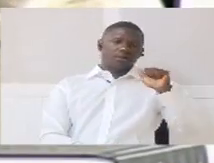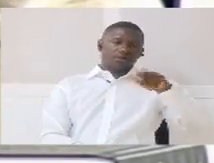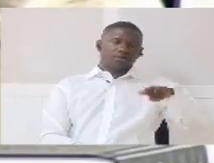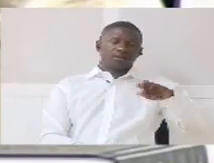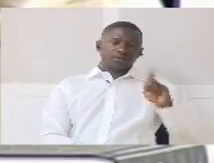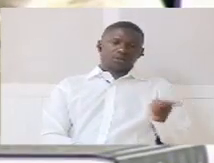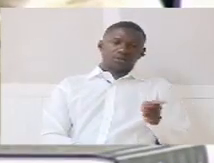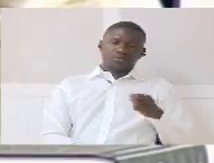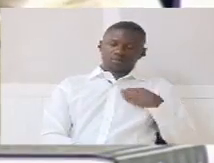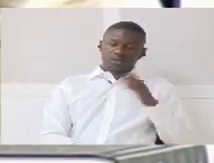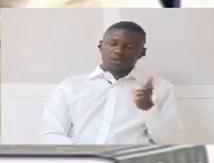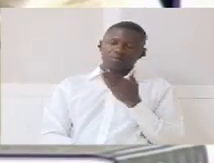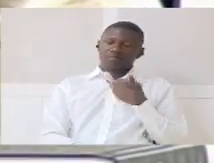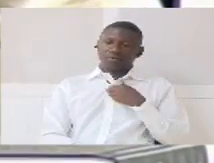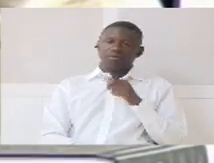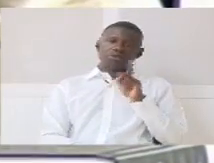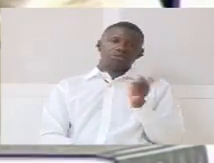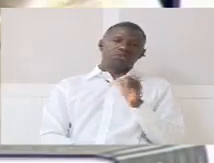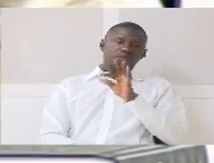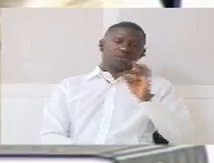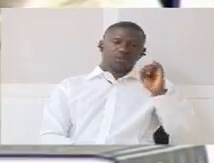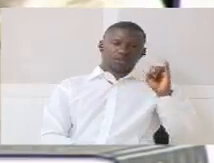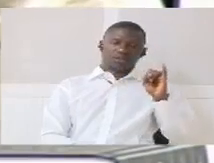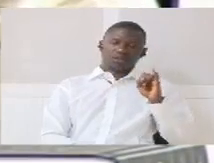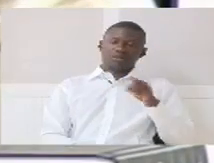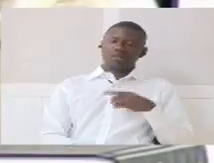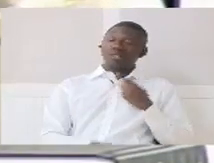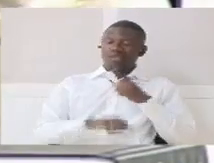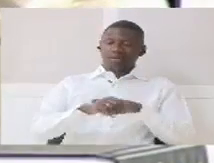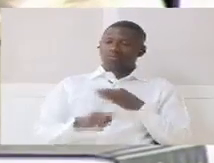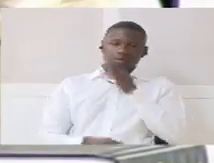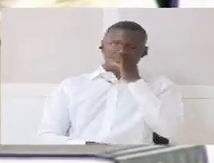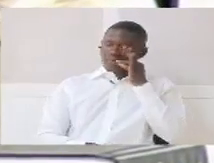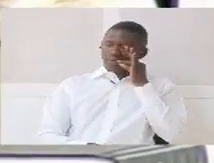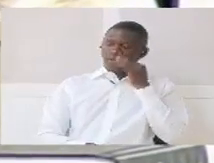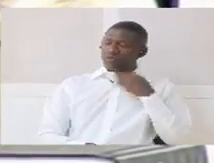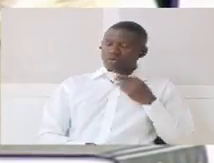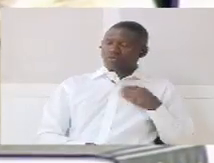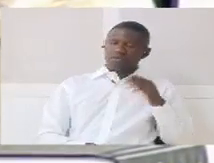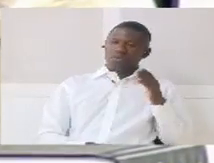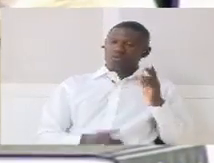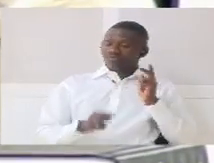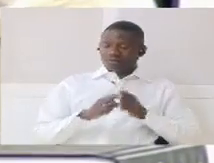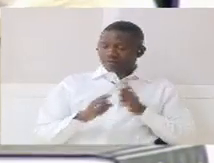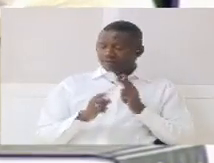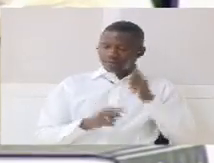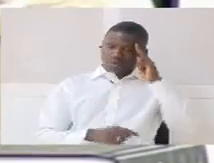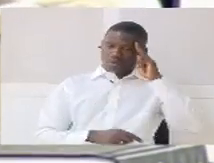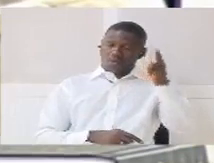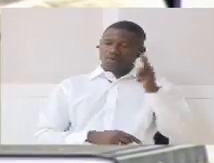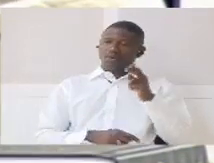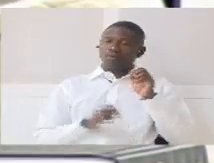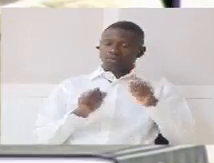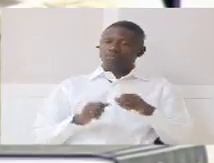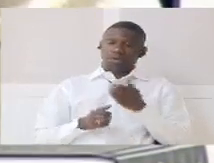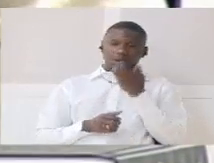way home. During the month of Ramadan, I was rushing so that I will be